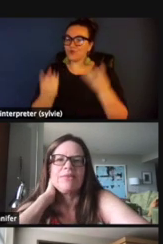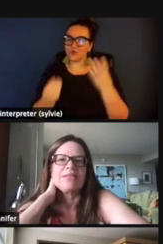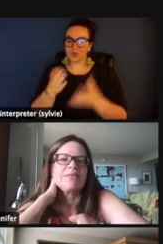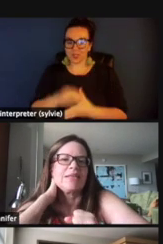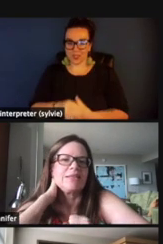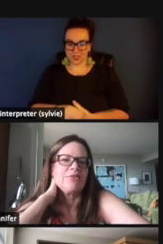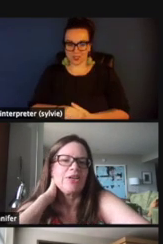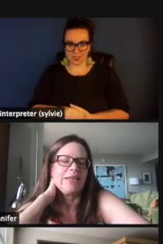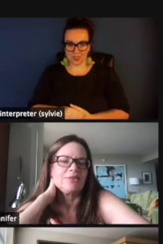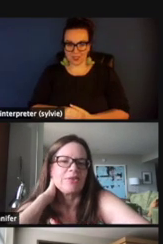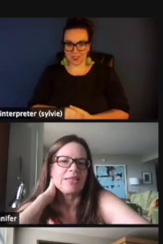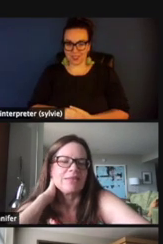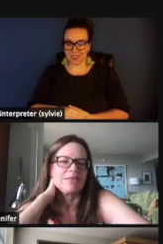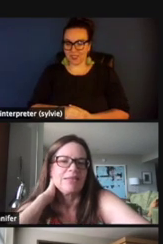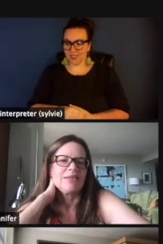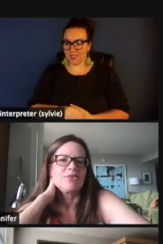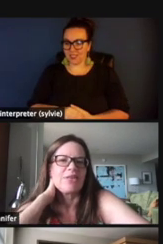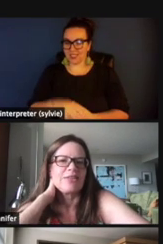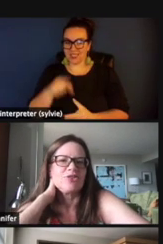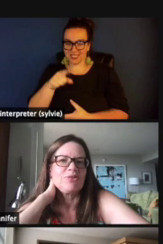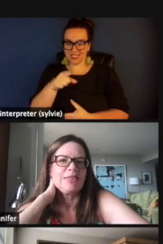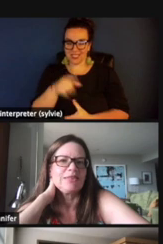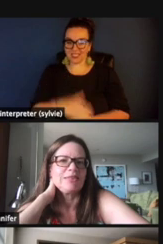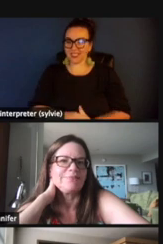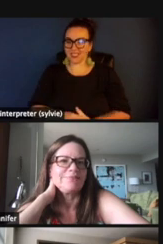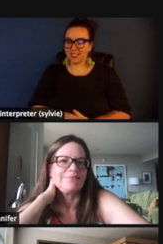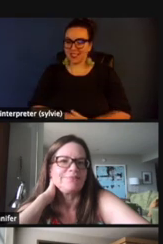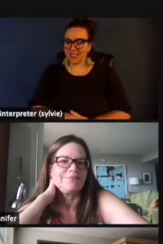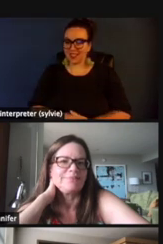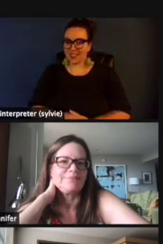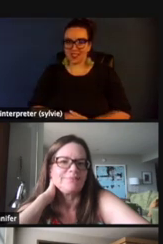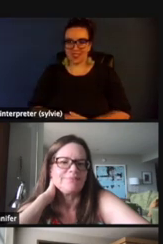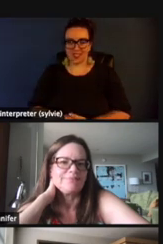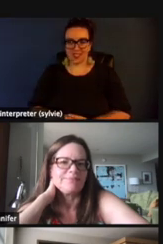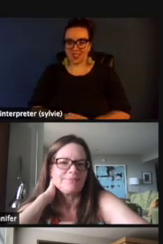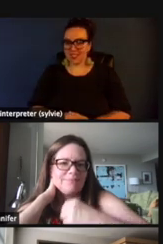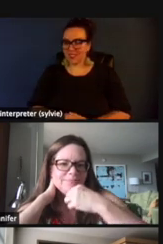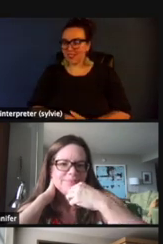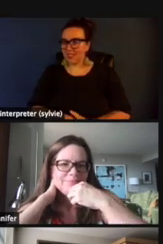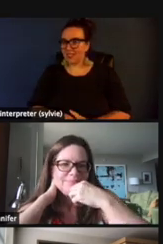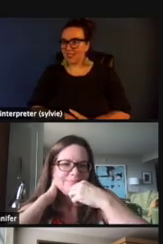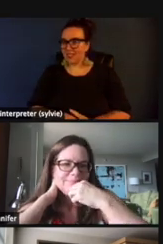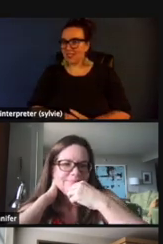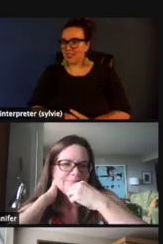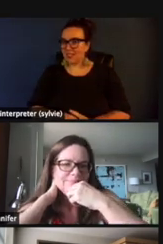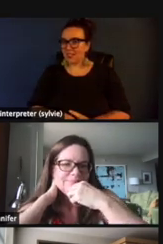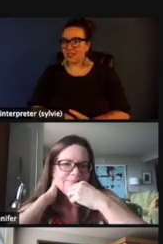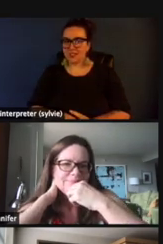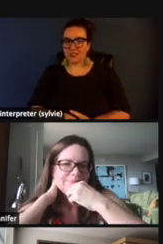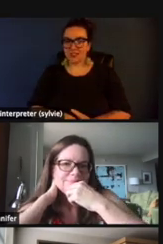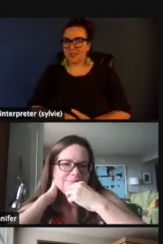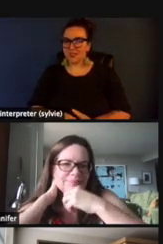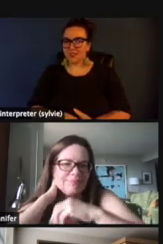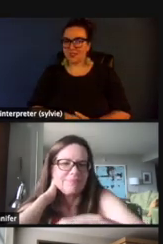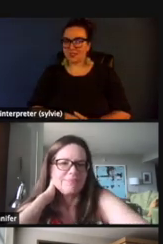Yeah. Okay, and this is us at the very end, so that's great. So that's New Zealand. I'm sorry about your birthday, but I still love you.